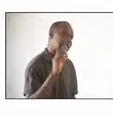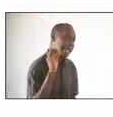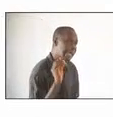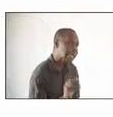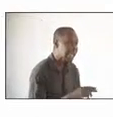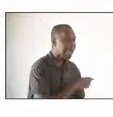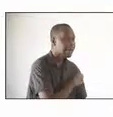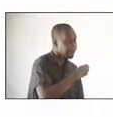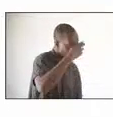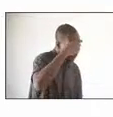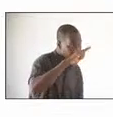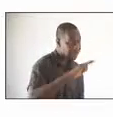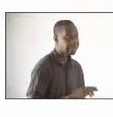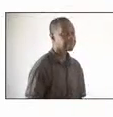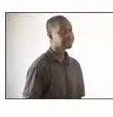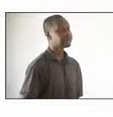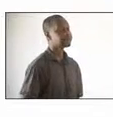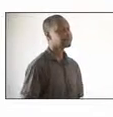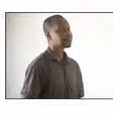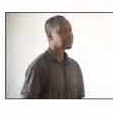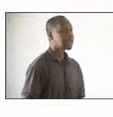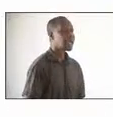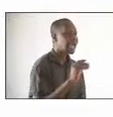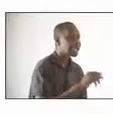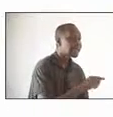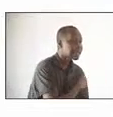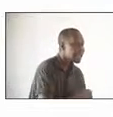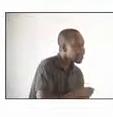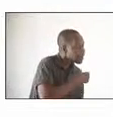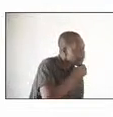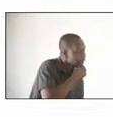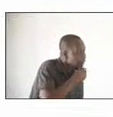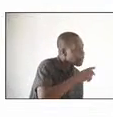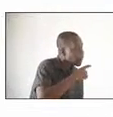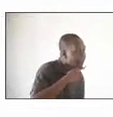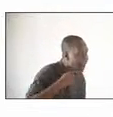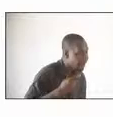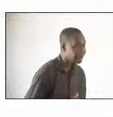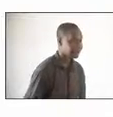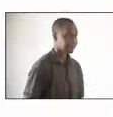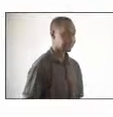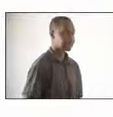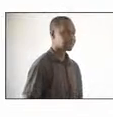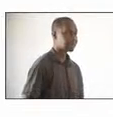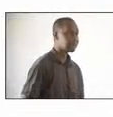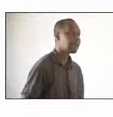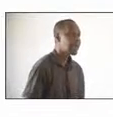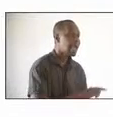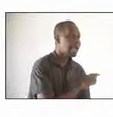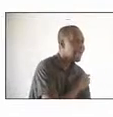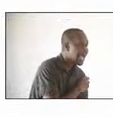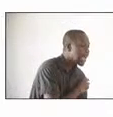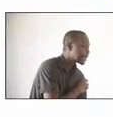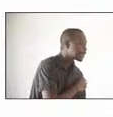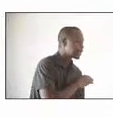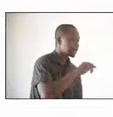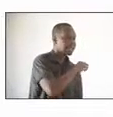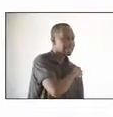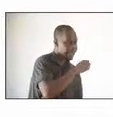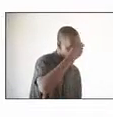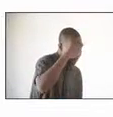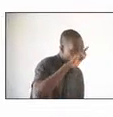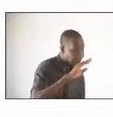dear brother, dear grandma, my dear brother,